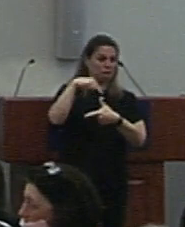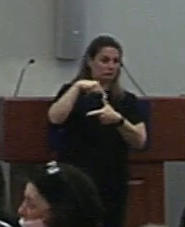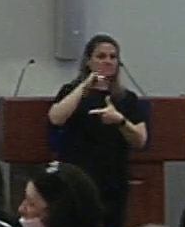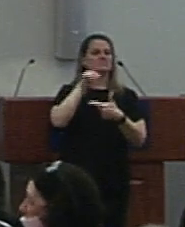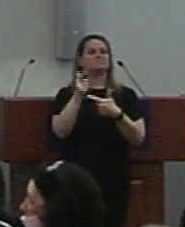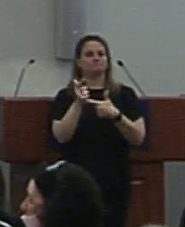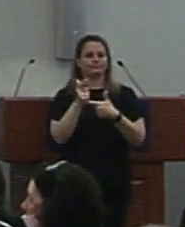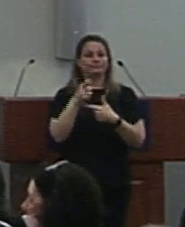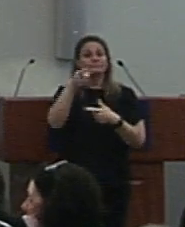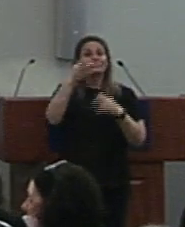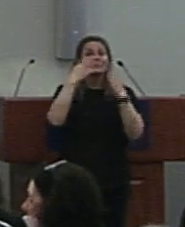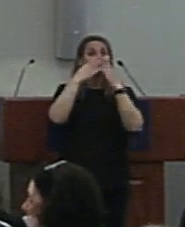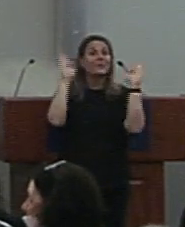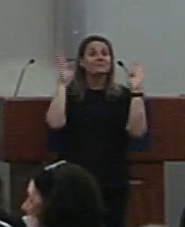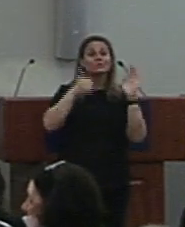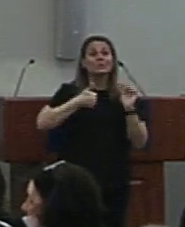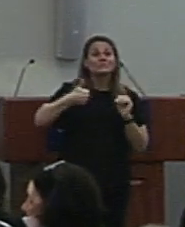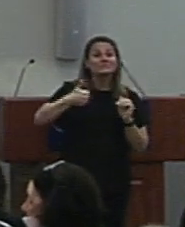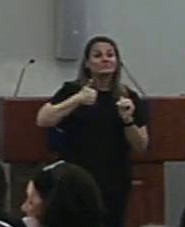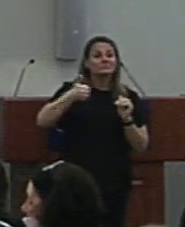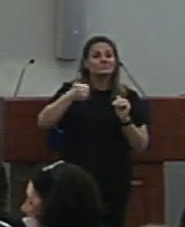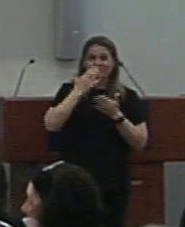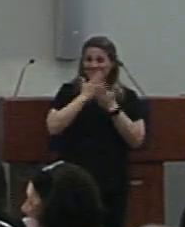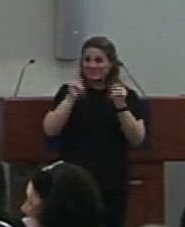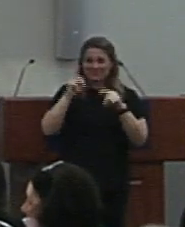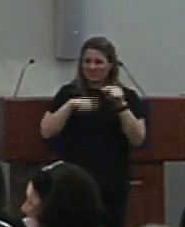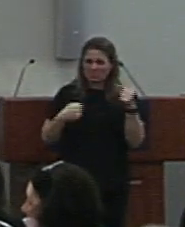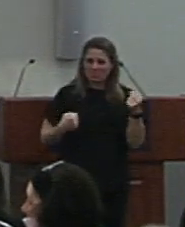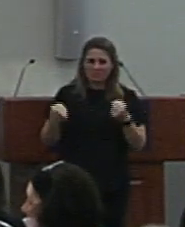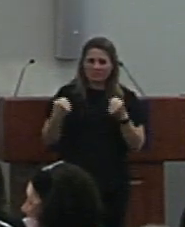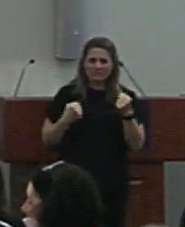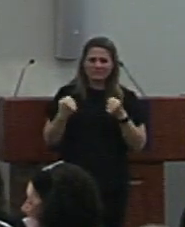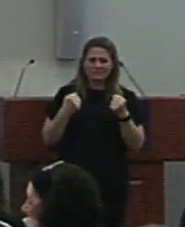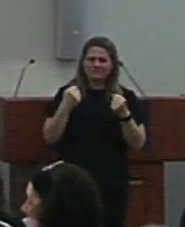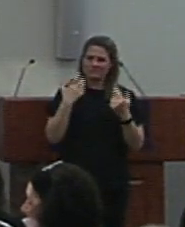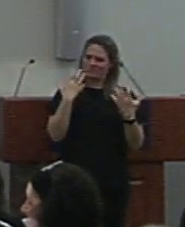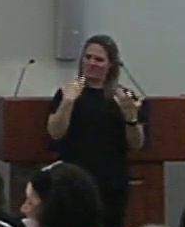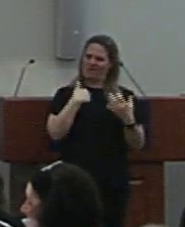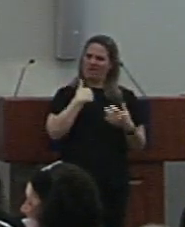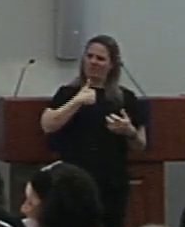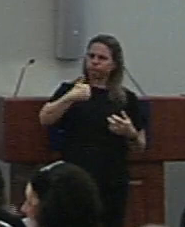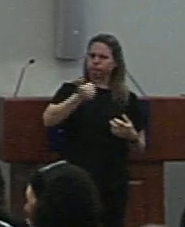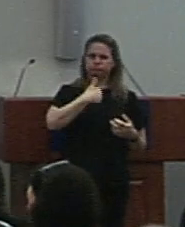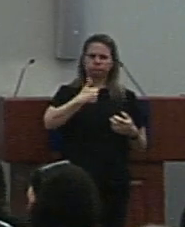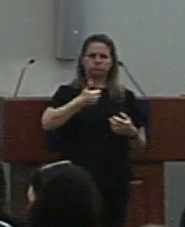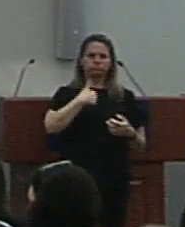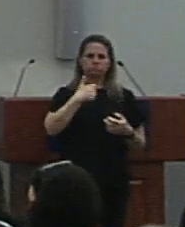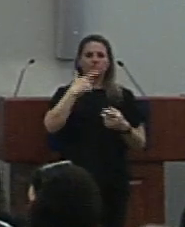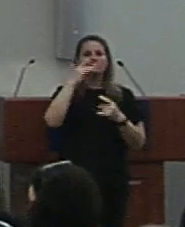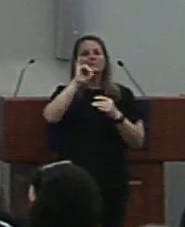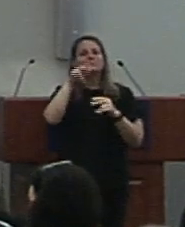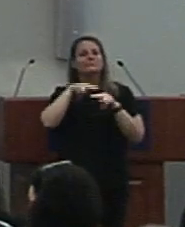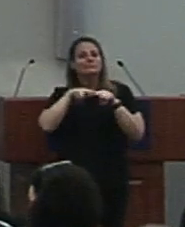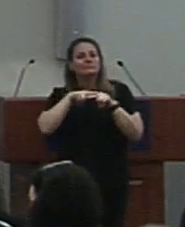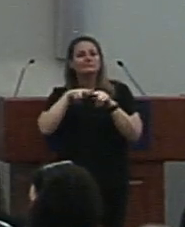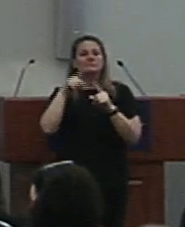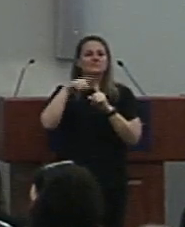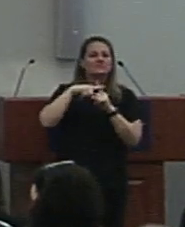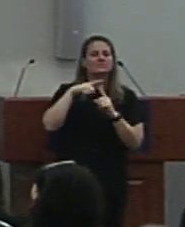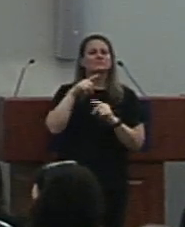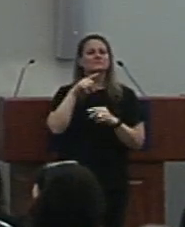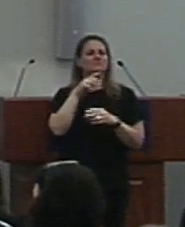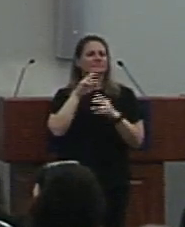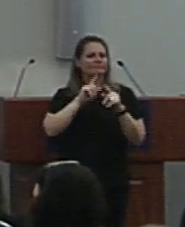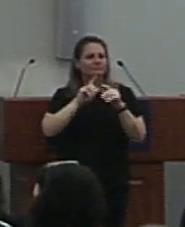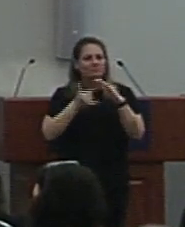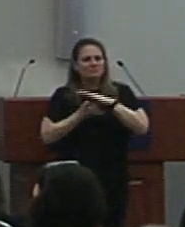and sidewalks and traffic is also important. Thank you. Hi, my name is Jerry Boyd. I live